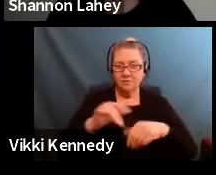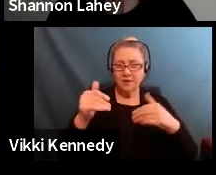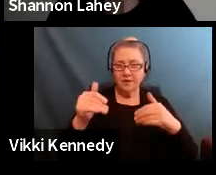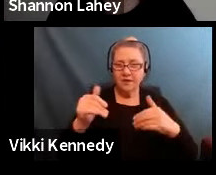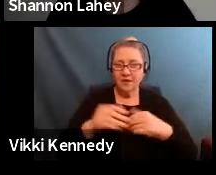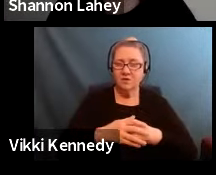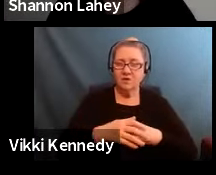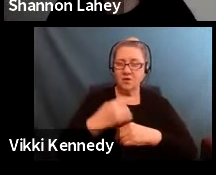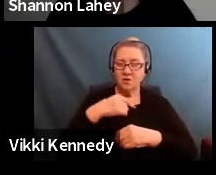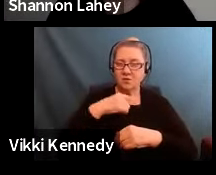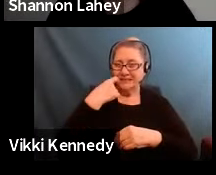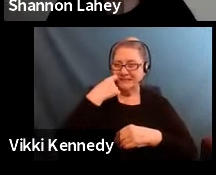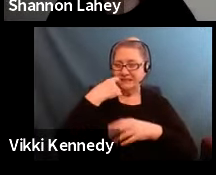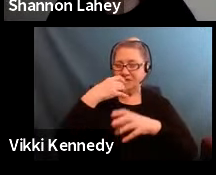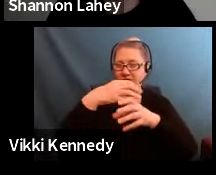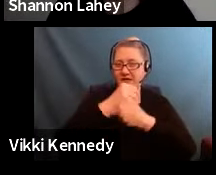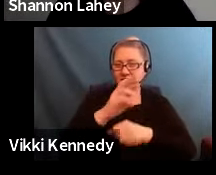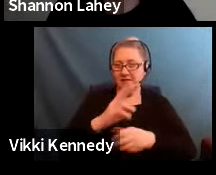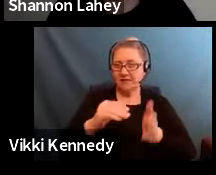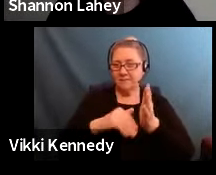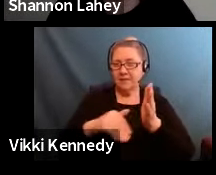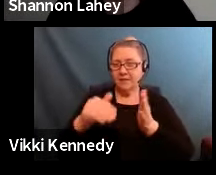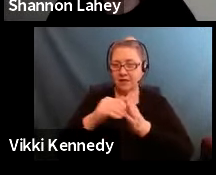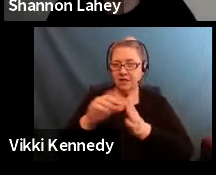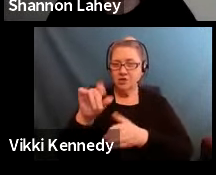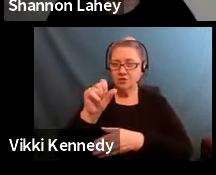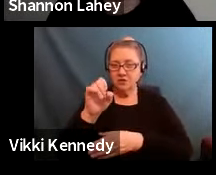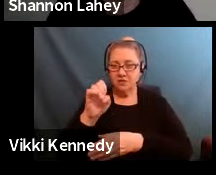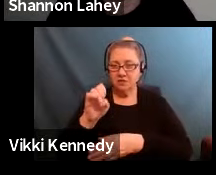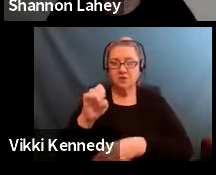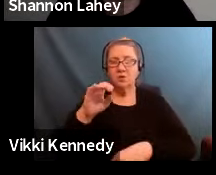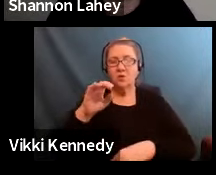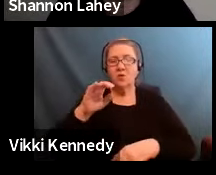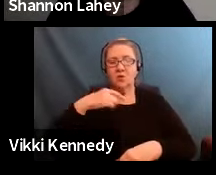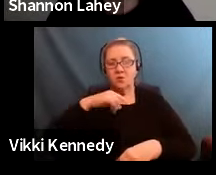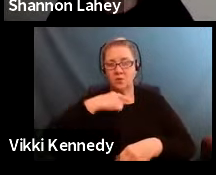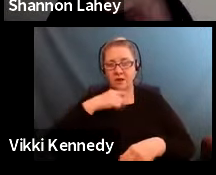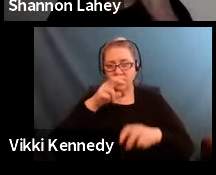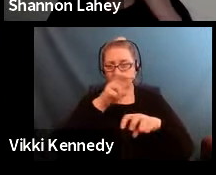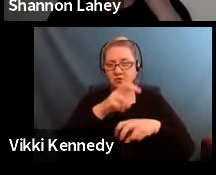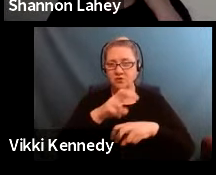received about 6 million doses. So we are in this transition phase where we have said that,